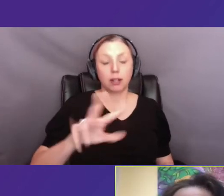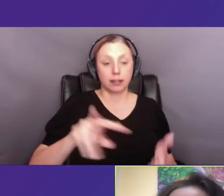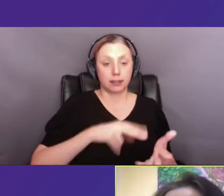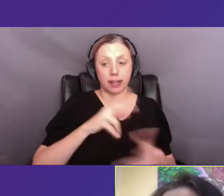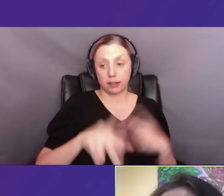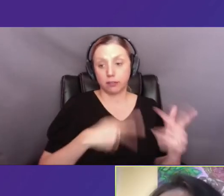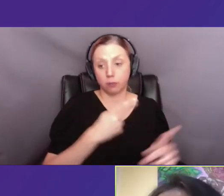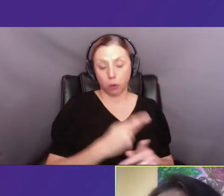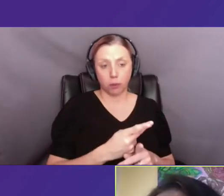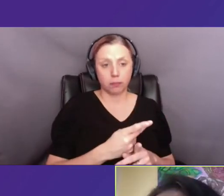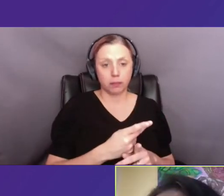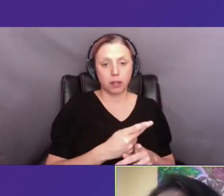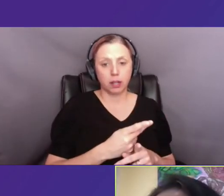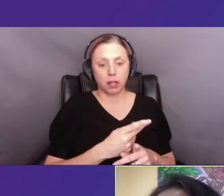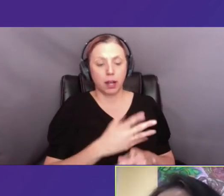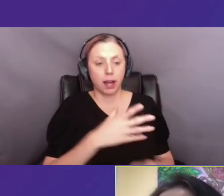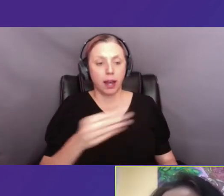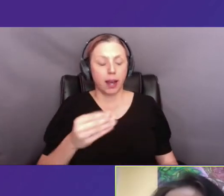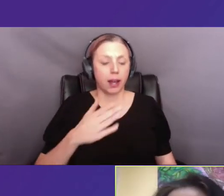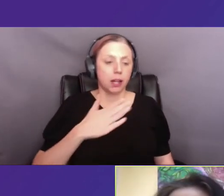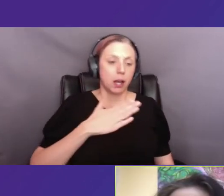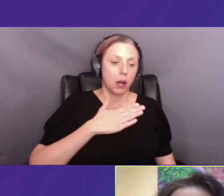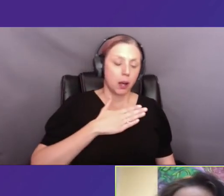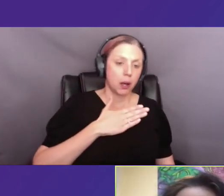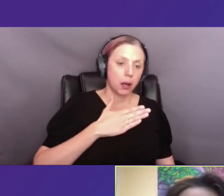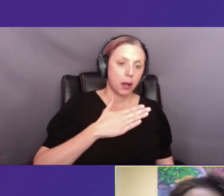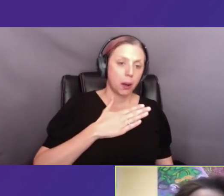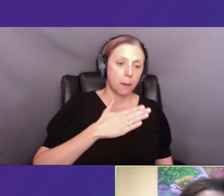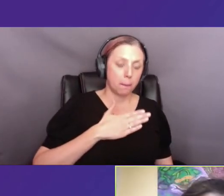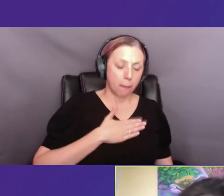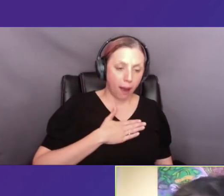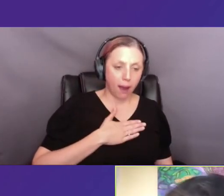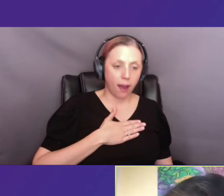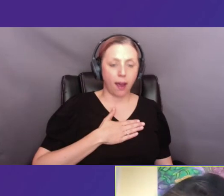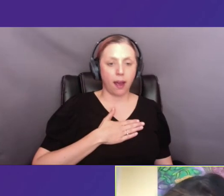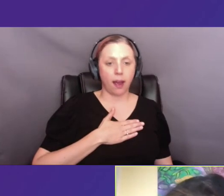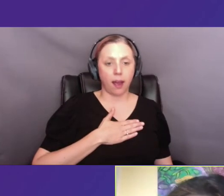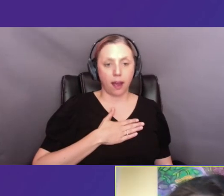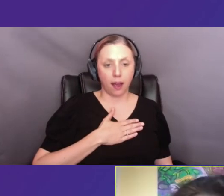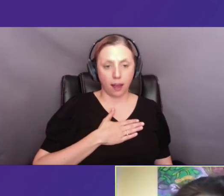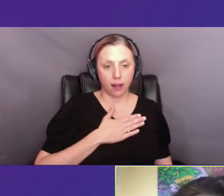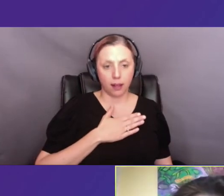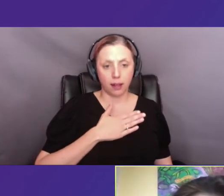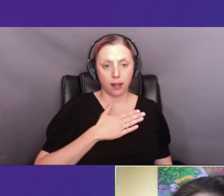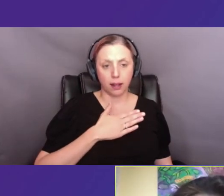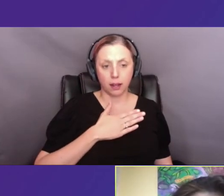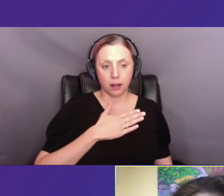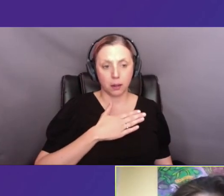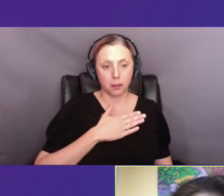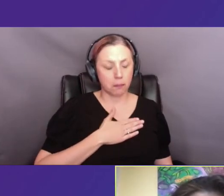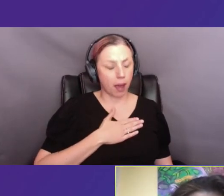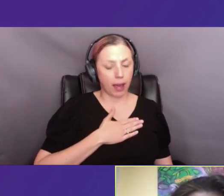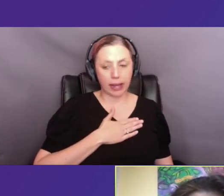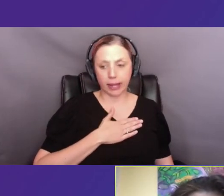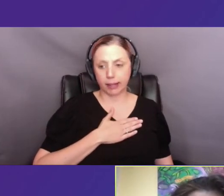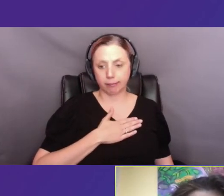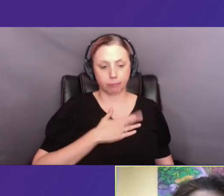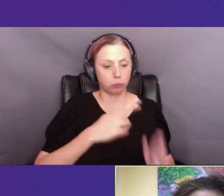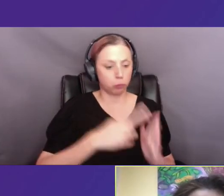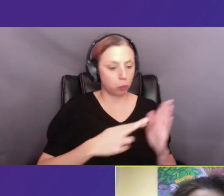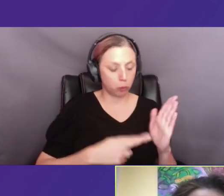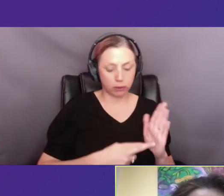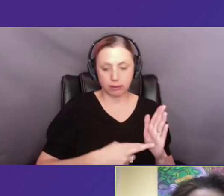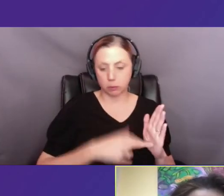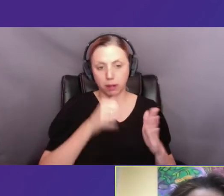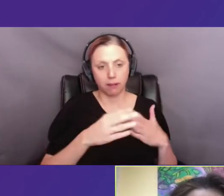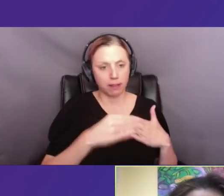my gurus were unwavering. Whether you were tired or not,